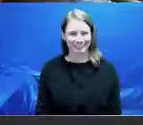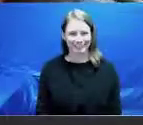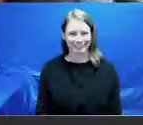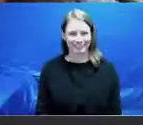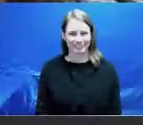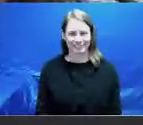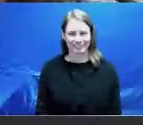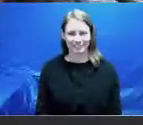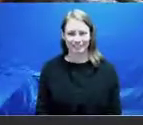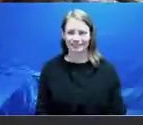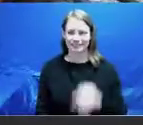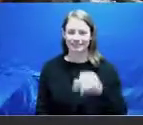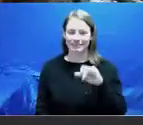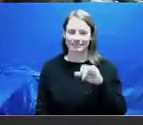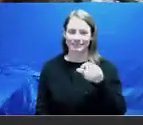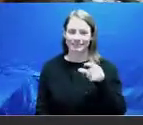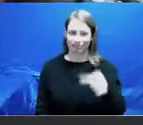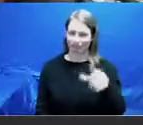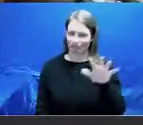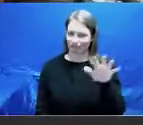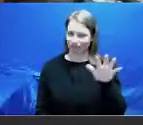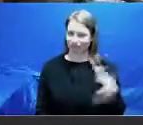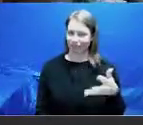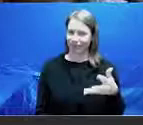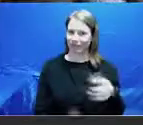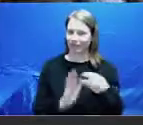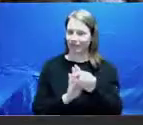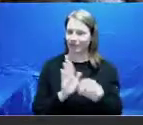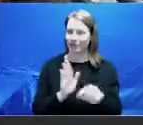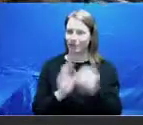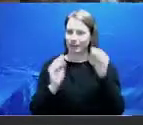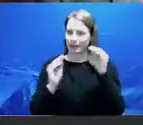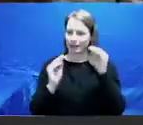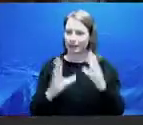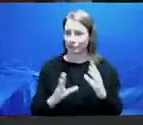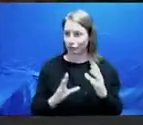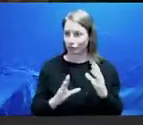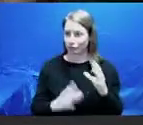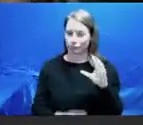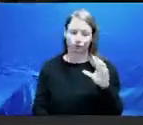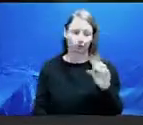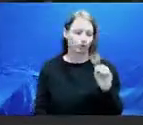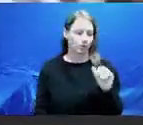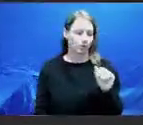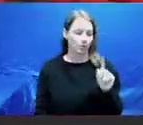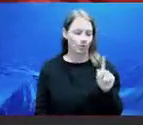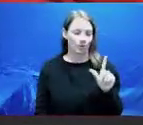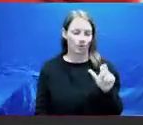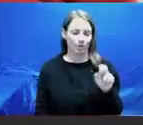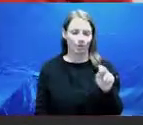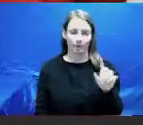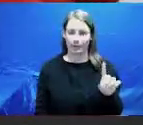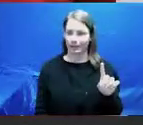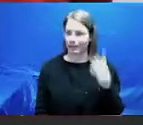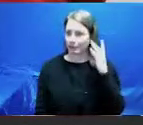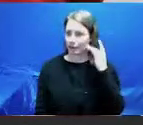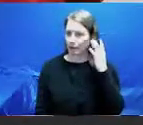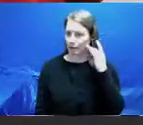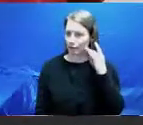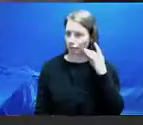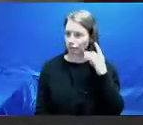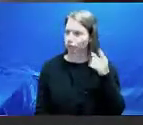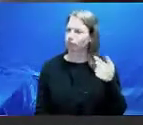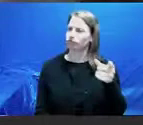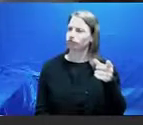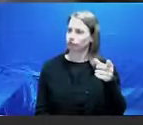Jennifer Brohard is a 5th grade teacher at Glenview Elementary in Oakland, California. Jeremiah? She noticed a common problem in